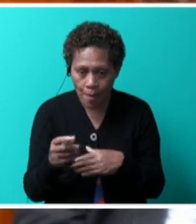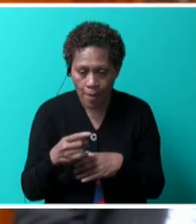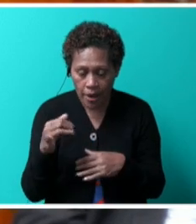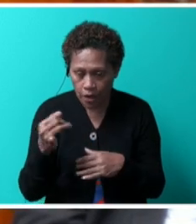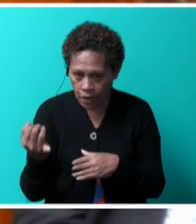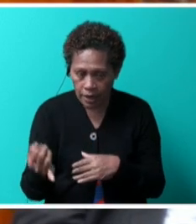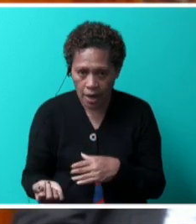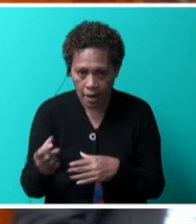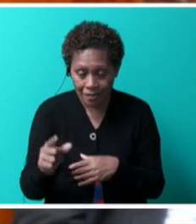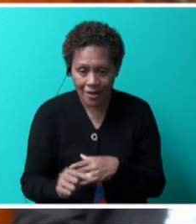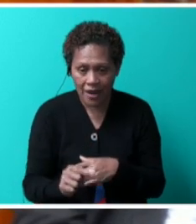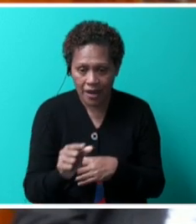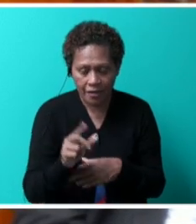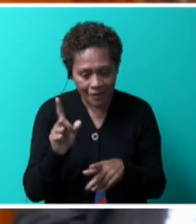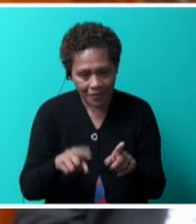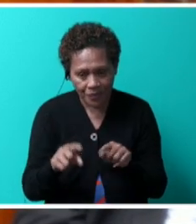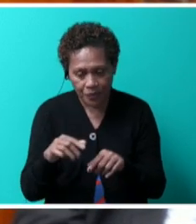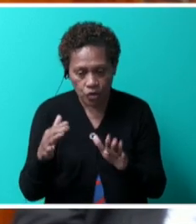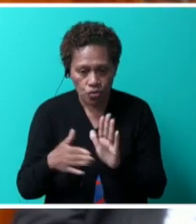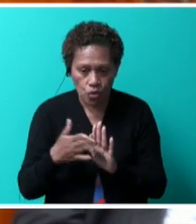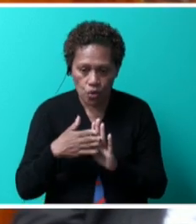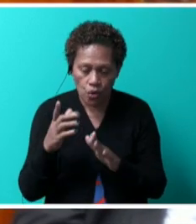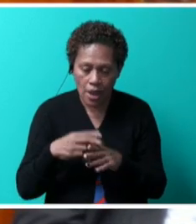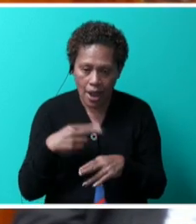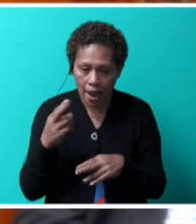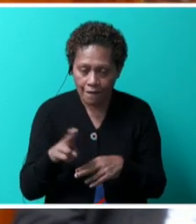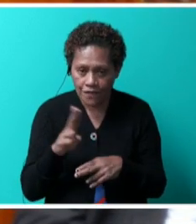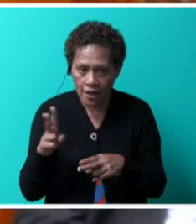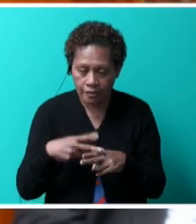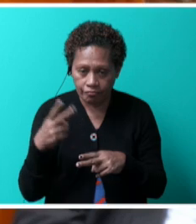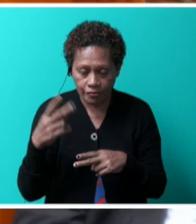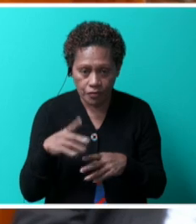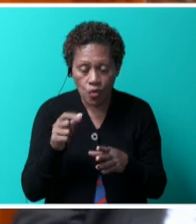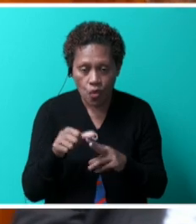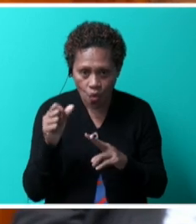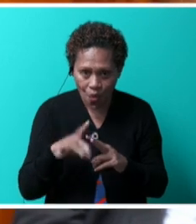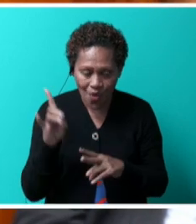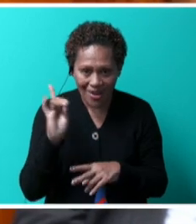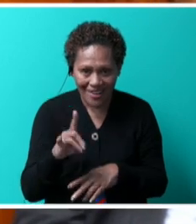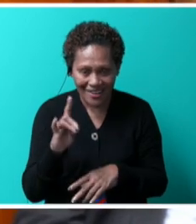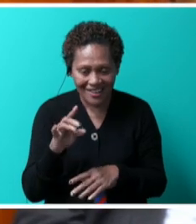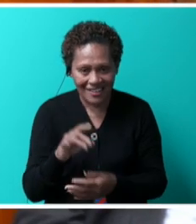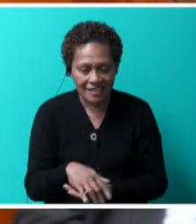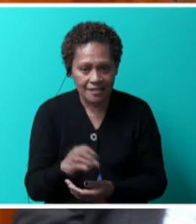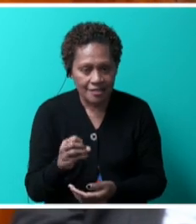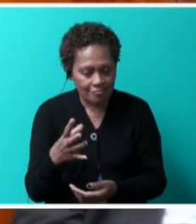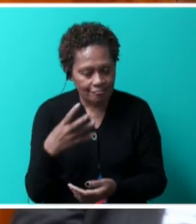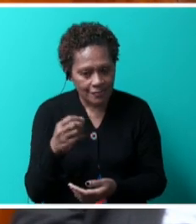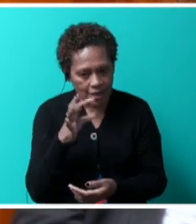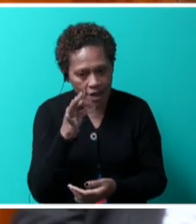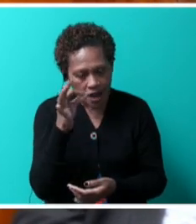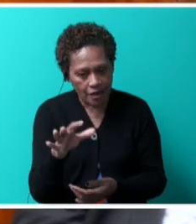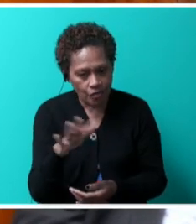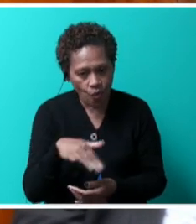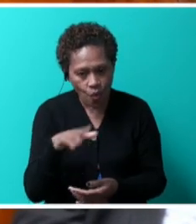through diversification into high-value crops and livestock. We are therefore seeking the support of the European